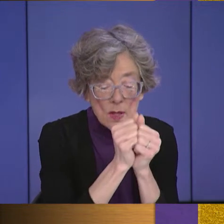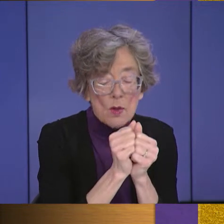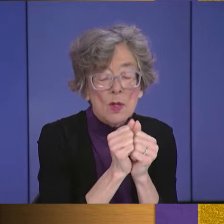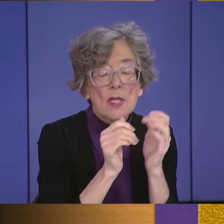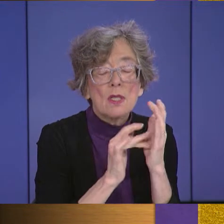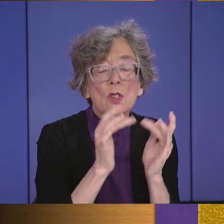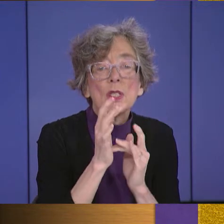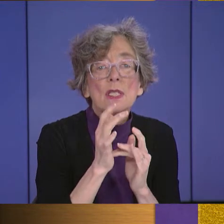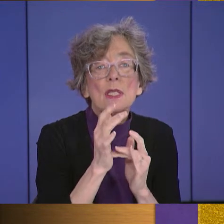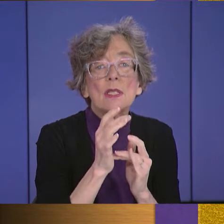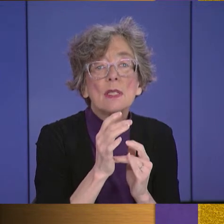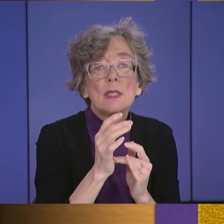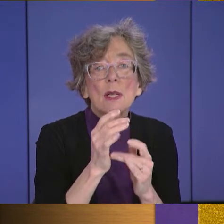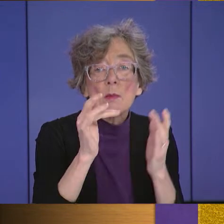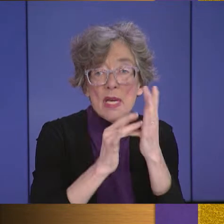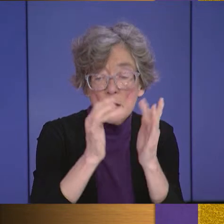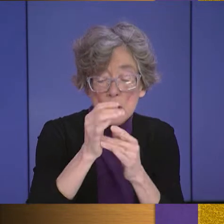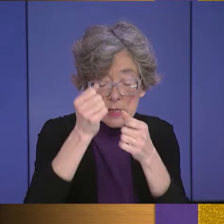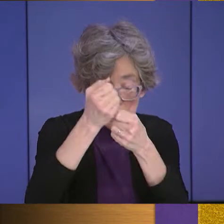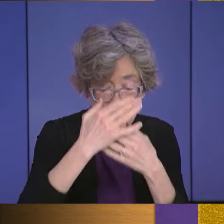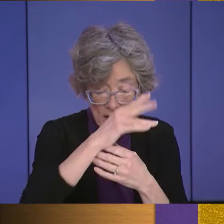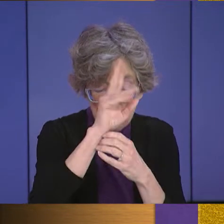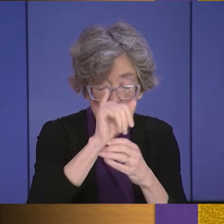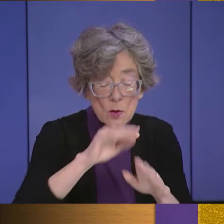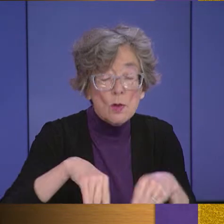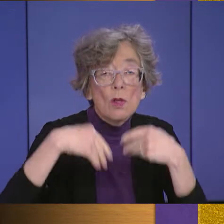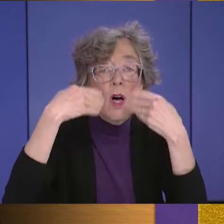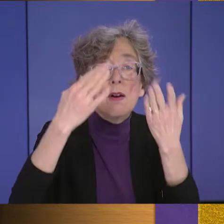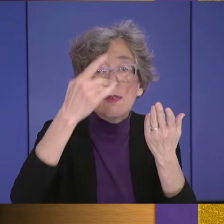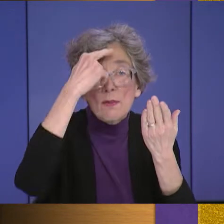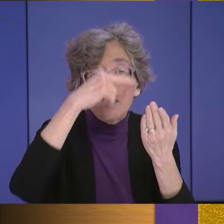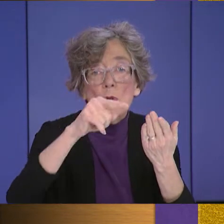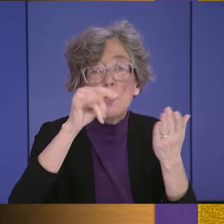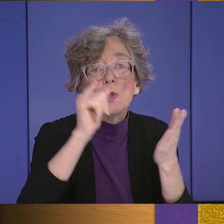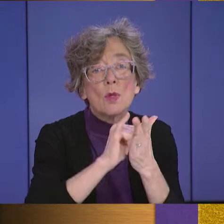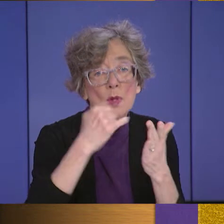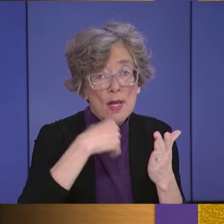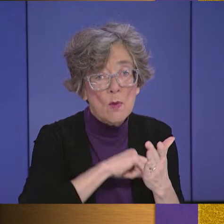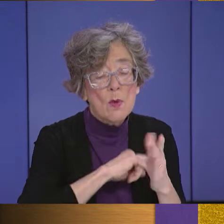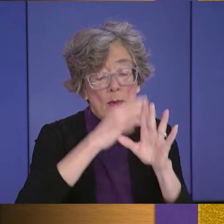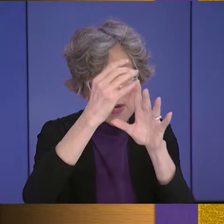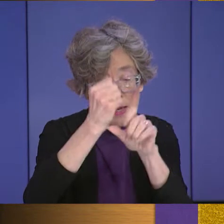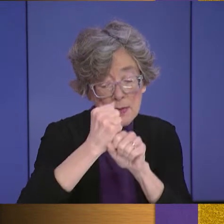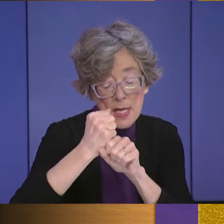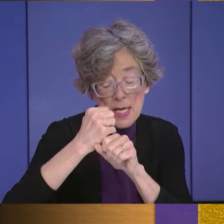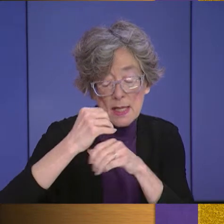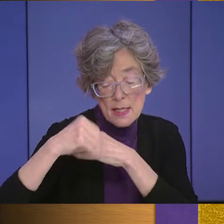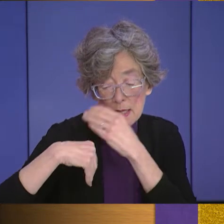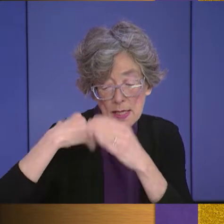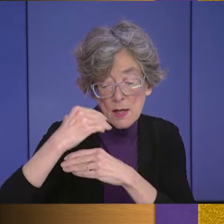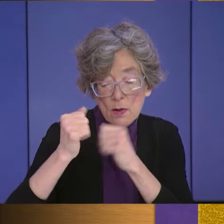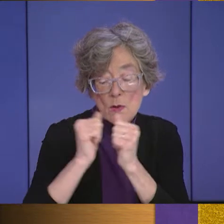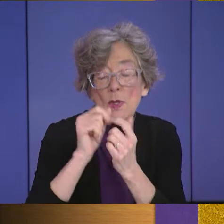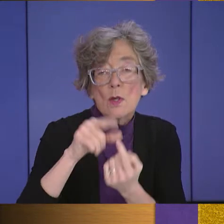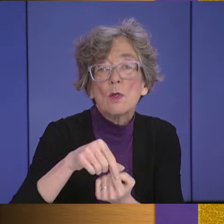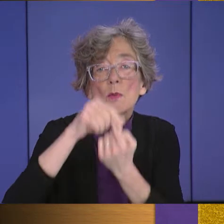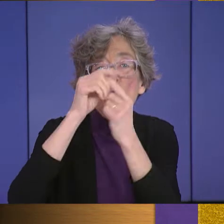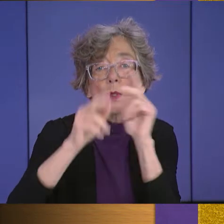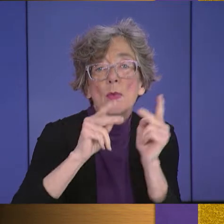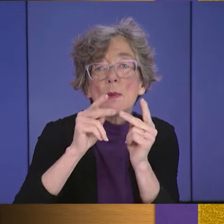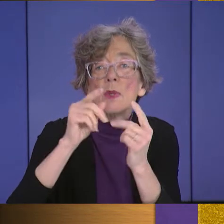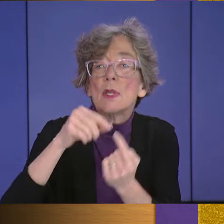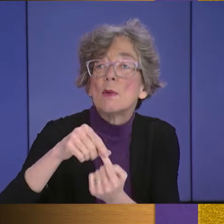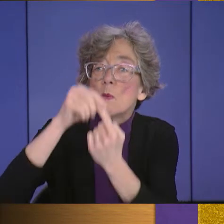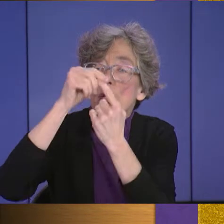Christ. May he make of us an eternal offering to you, so that we may obtain an inheritance with your elect, especially with the